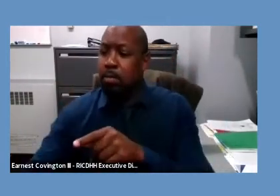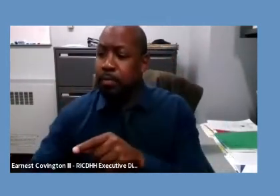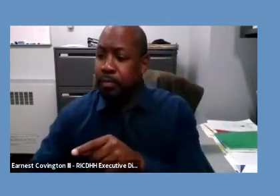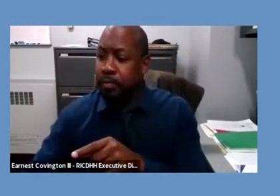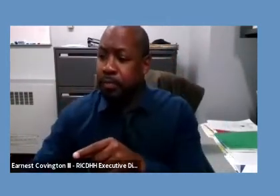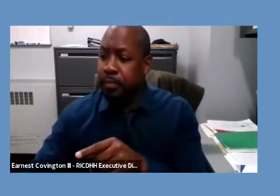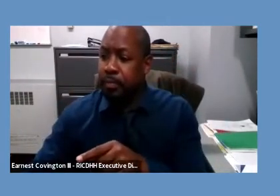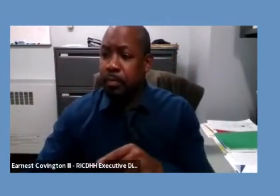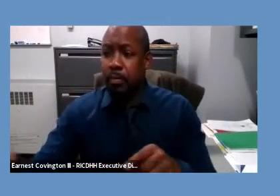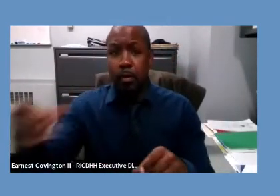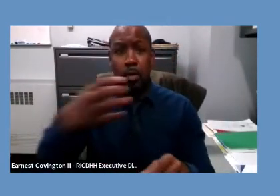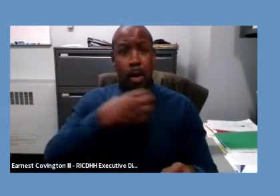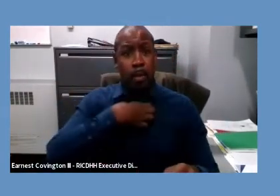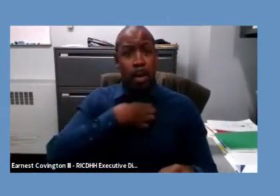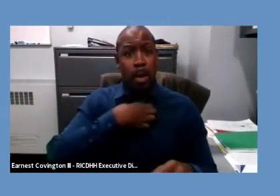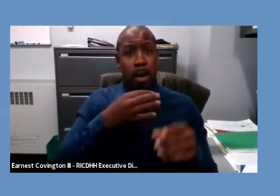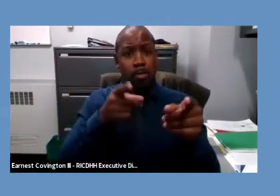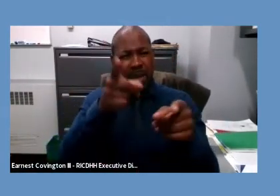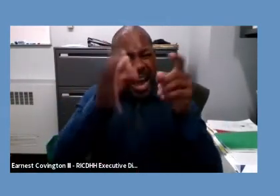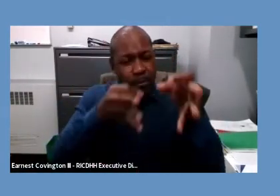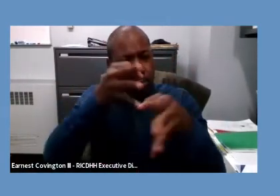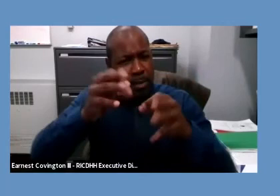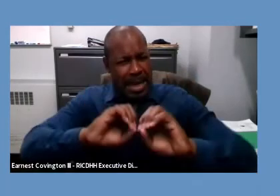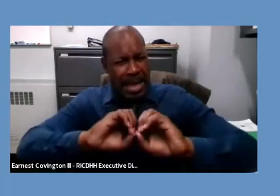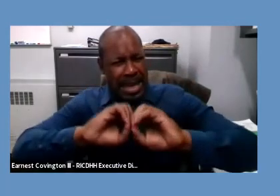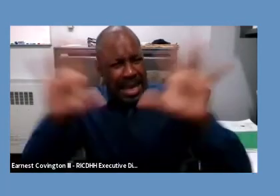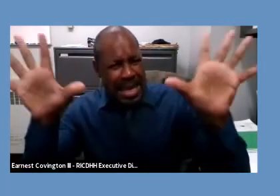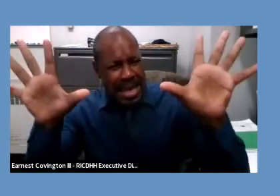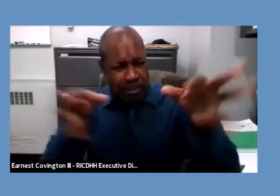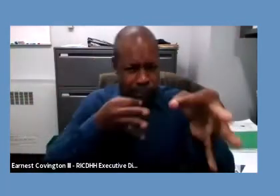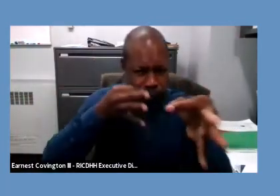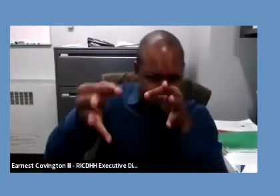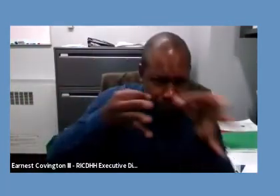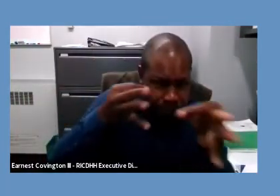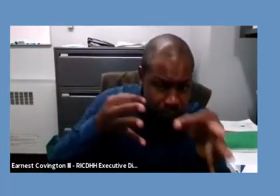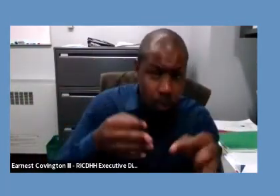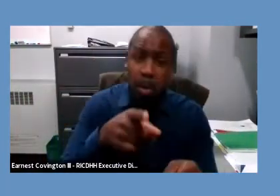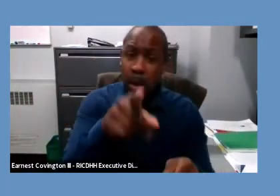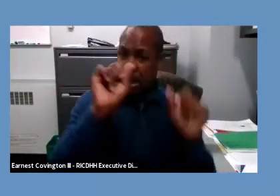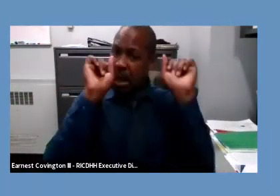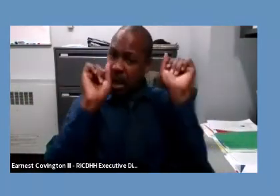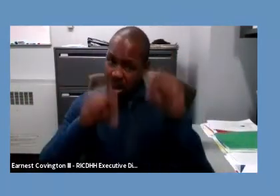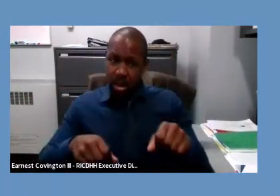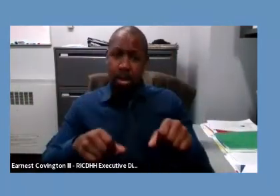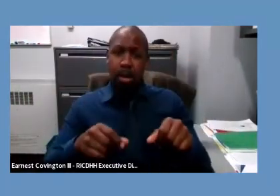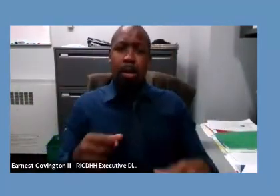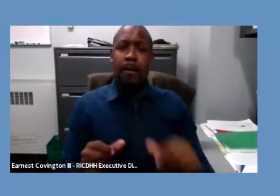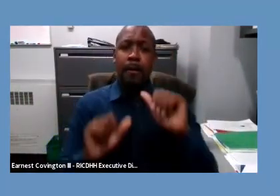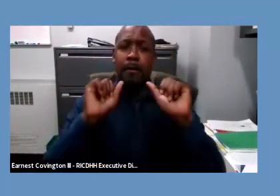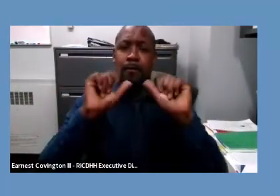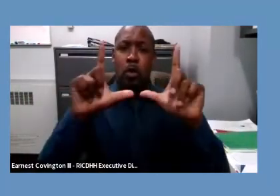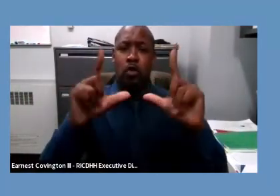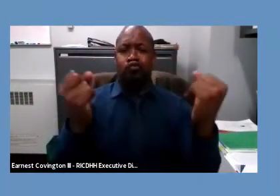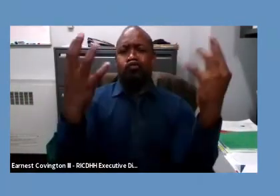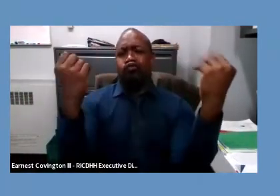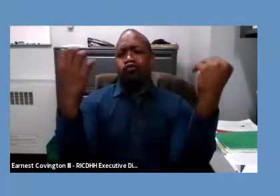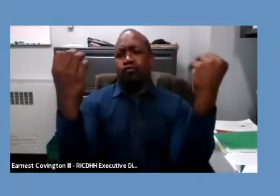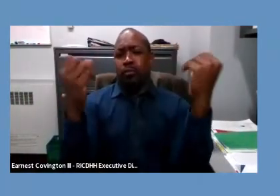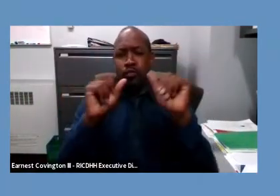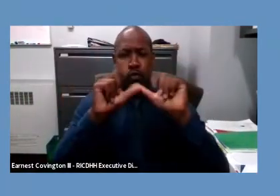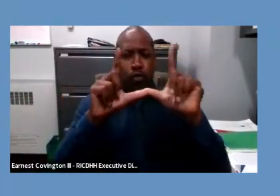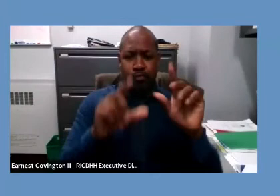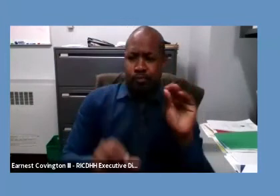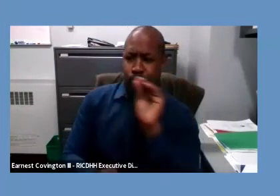put your name here if you were not the complainant. And then in the complaint details, you would need